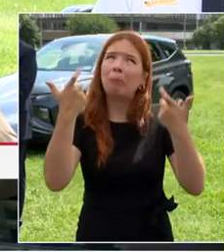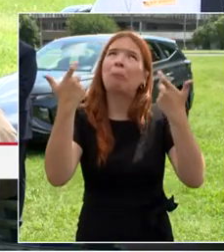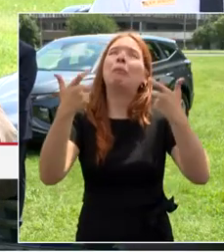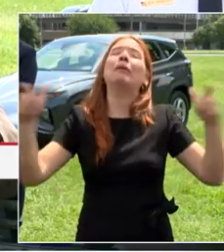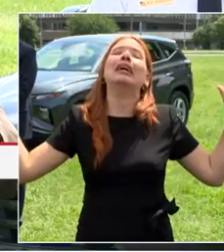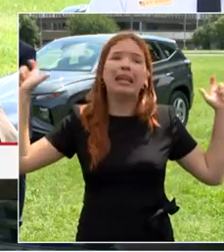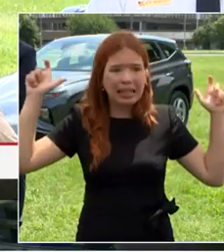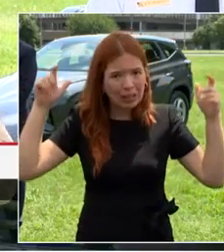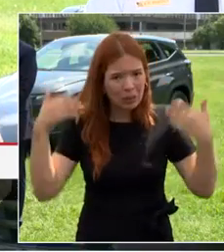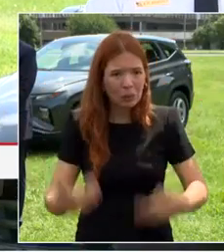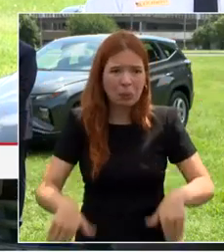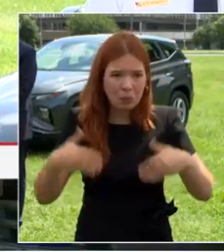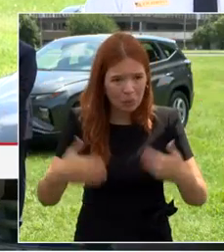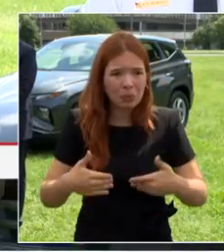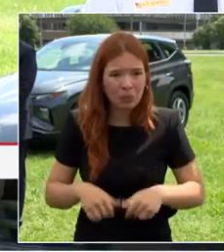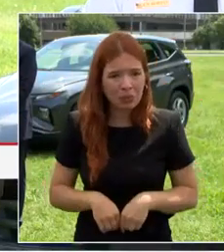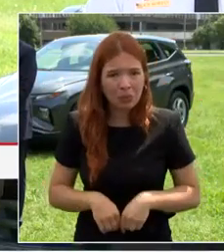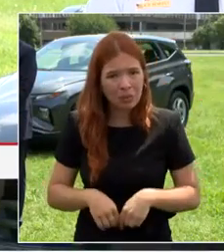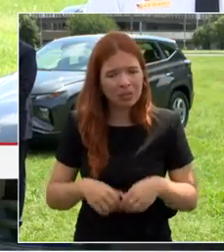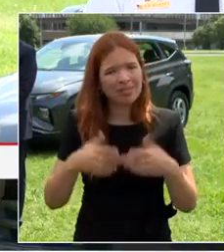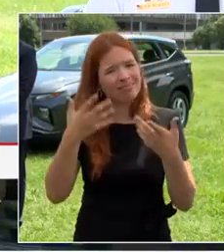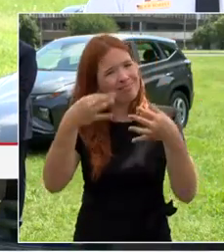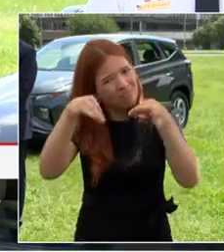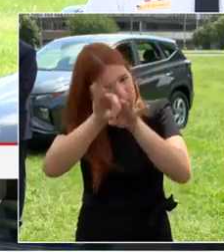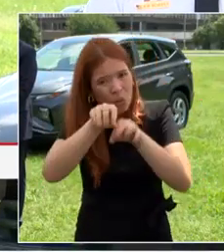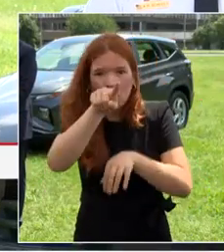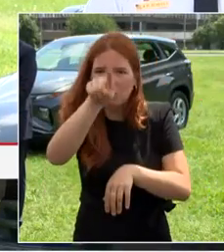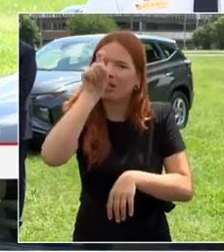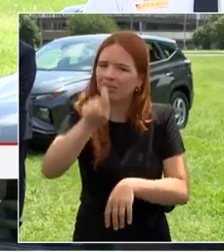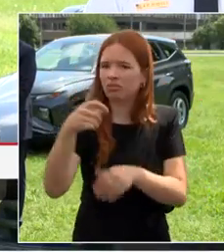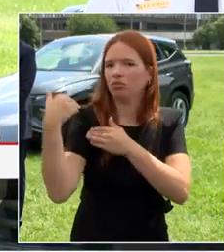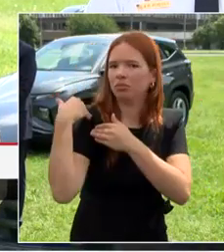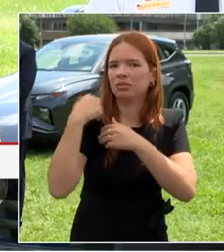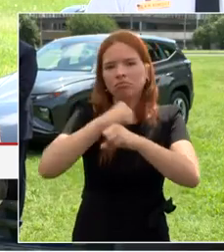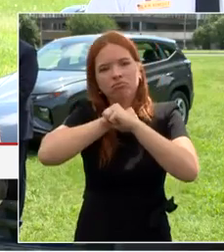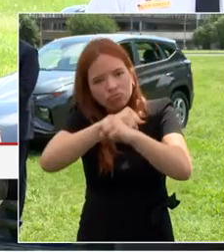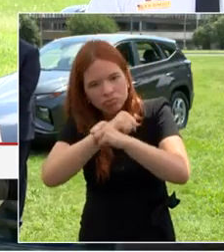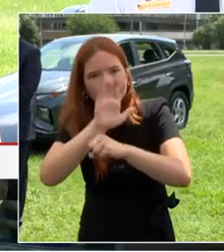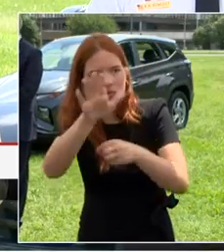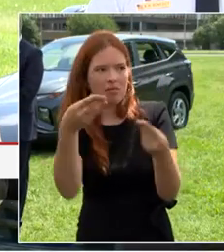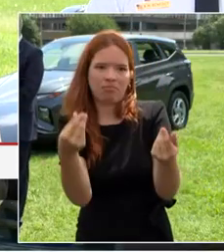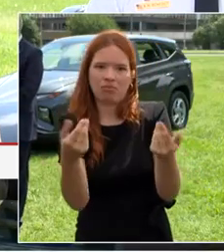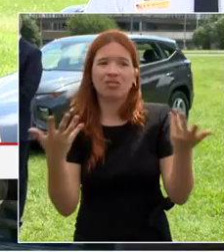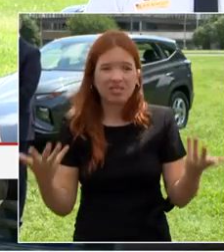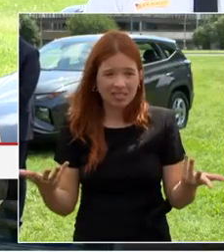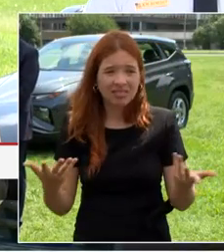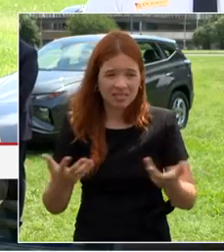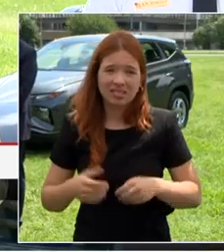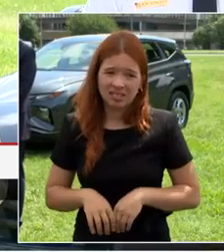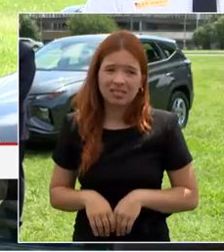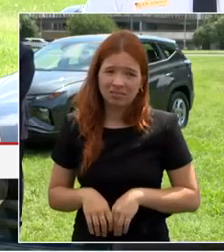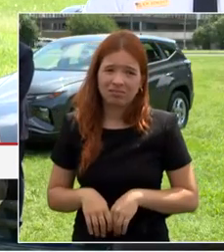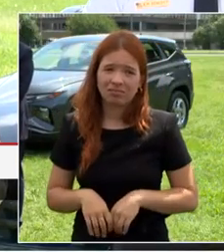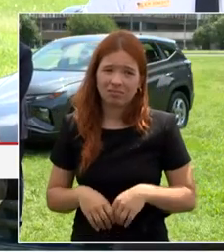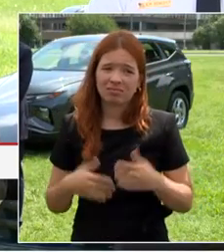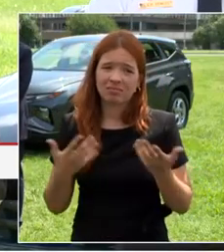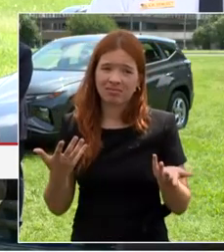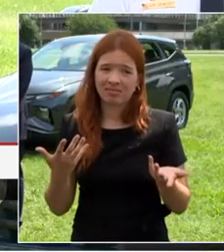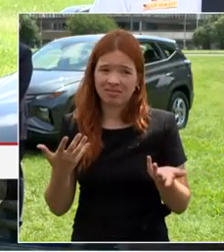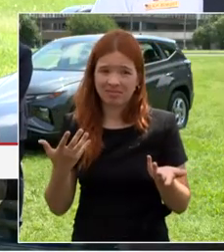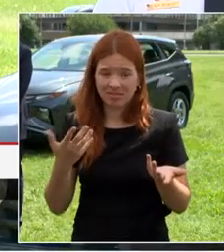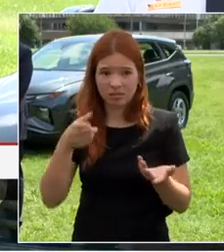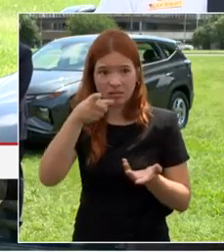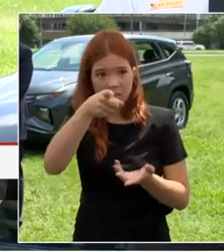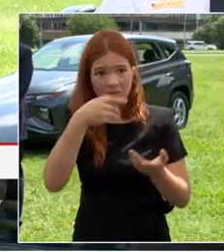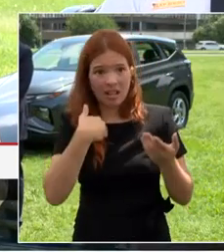joke with myself that I have to always remember that I don't have any valuables in my own vehicle, or that I'm making sure I lock